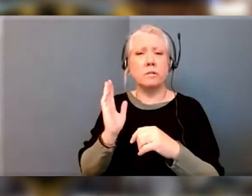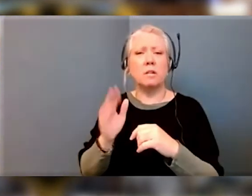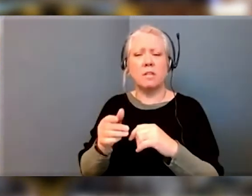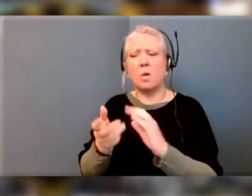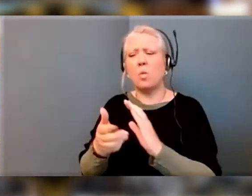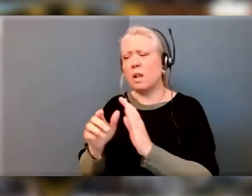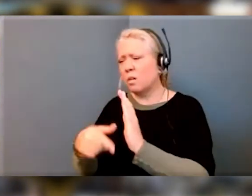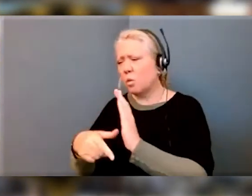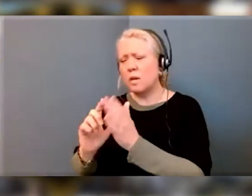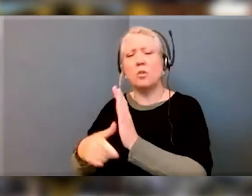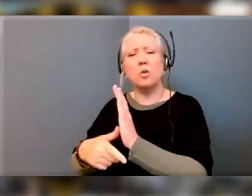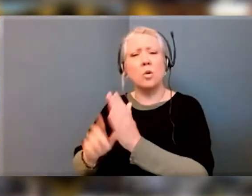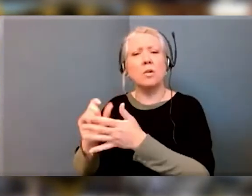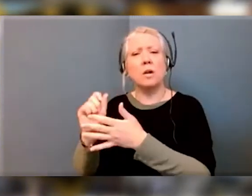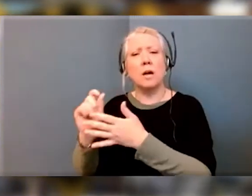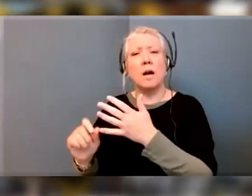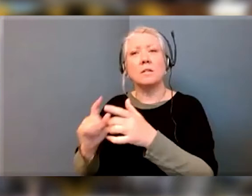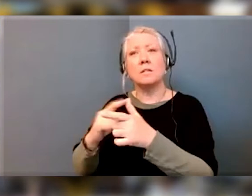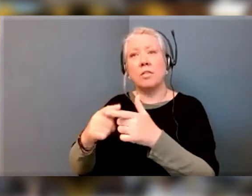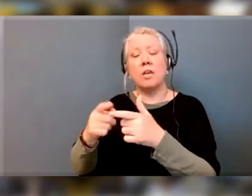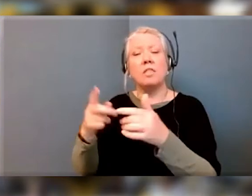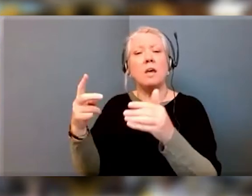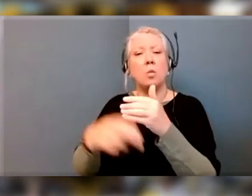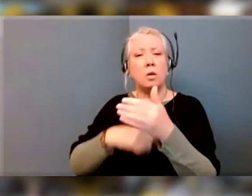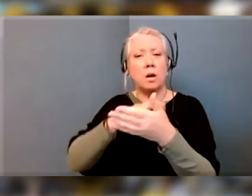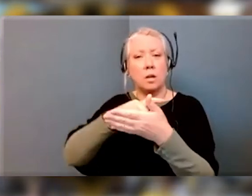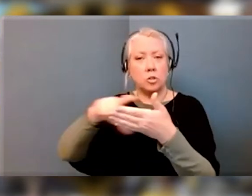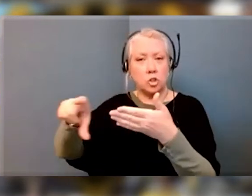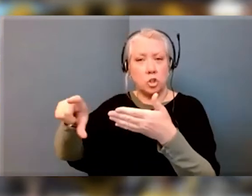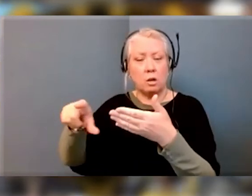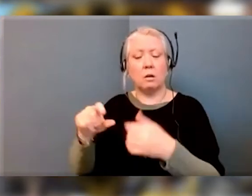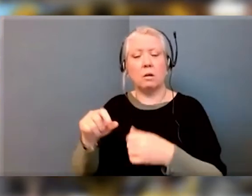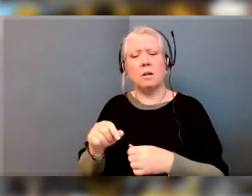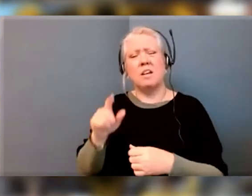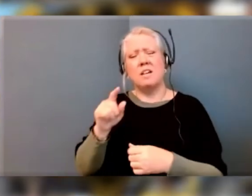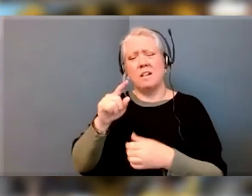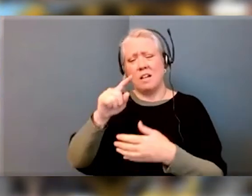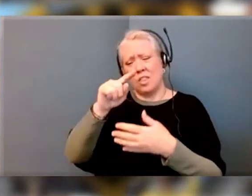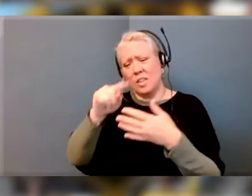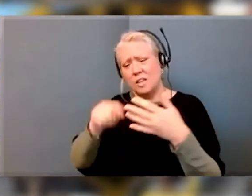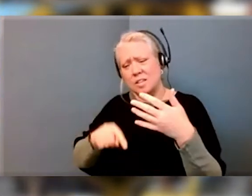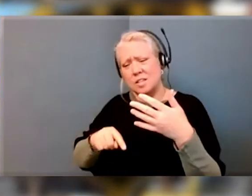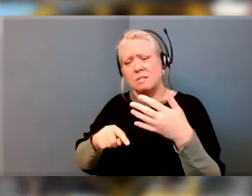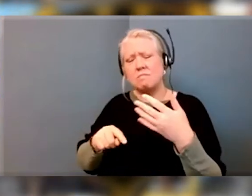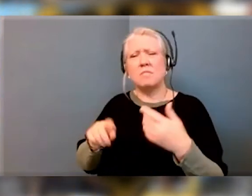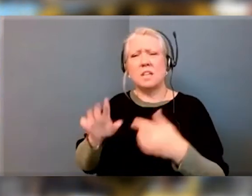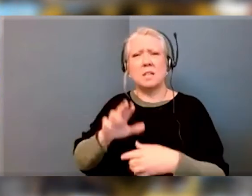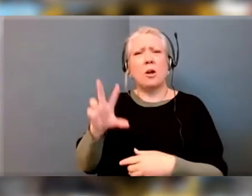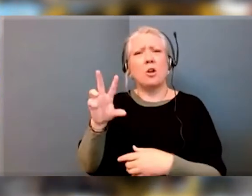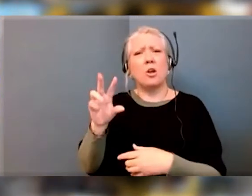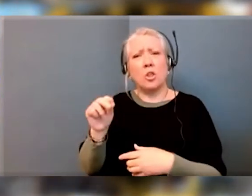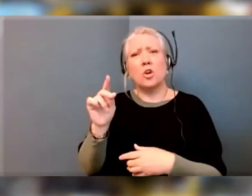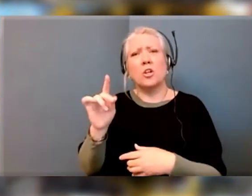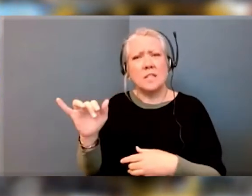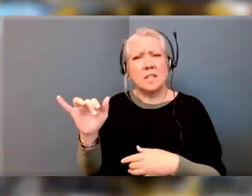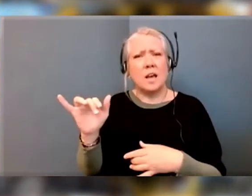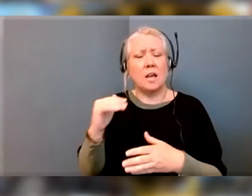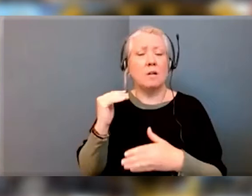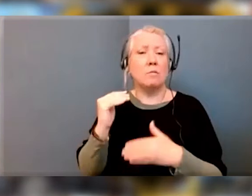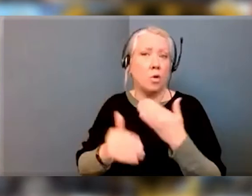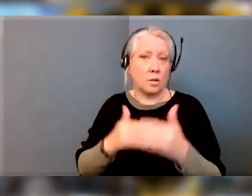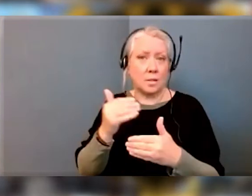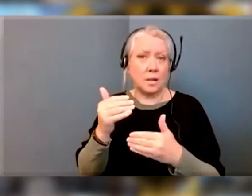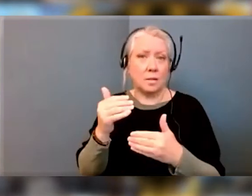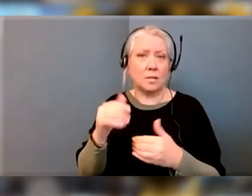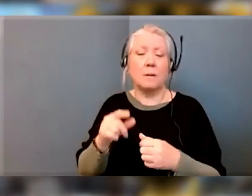then issue a check. This is roughly a 30-day process, so obviously these